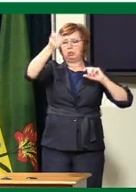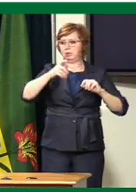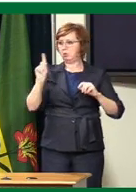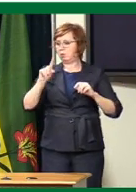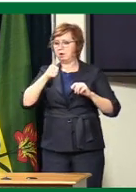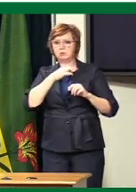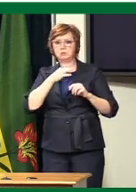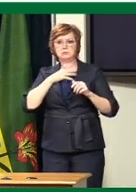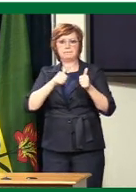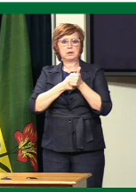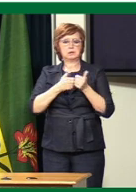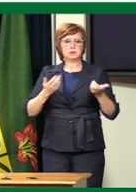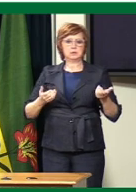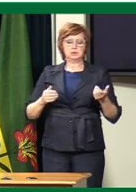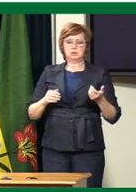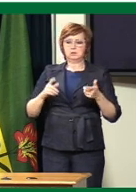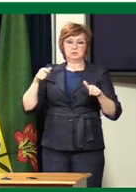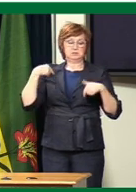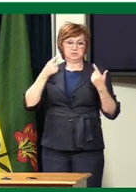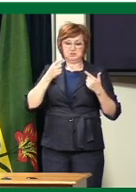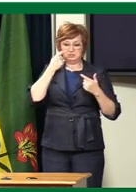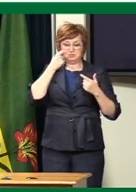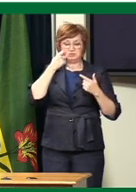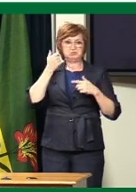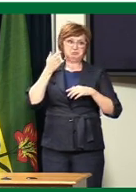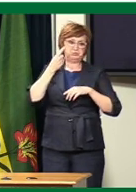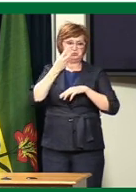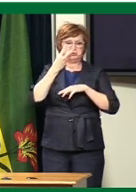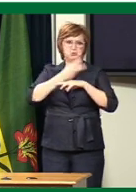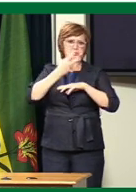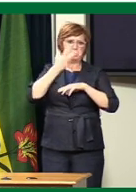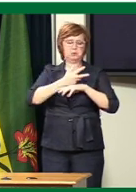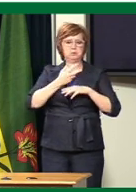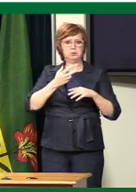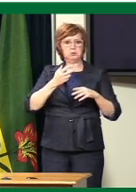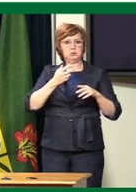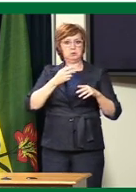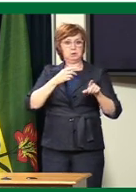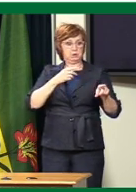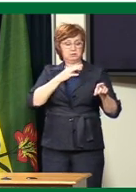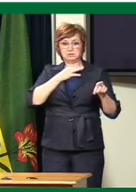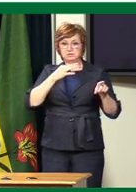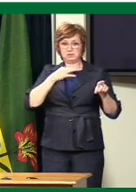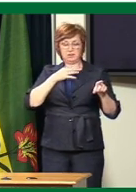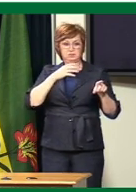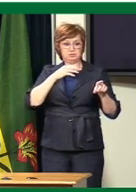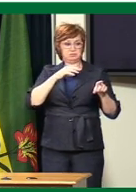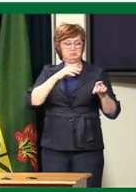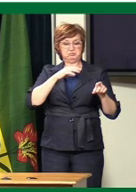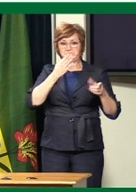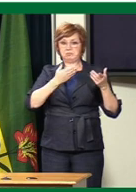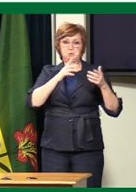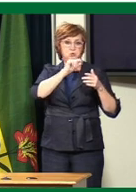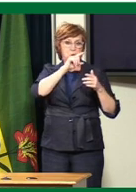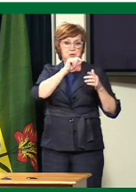cases where 20 to 30 staff have been forced to isolate, which in some of the smaller facilities across the province, that would